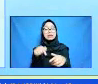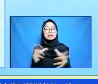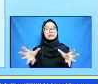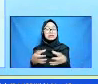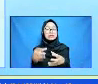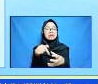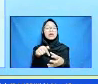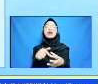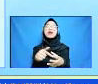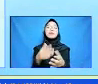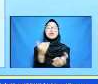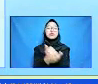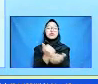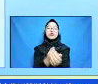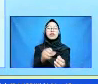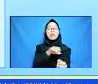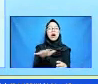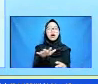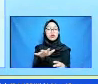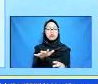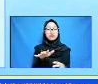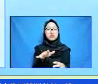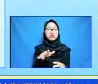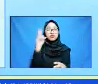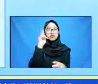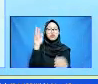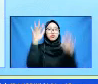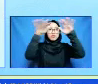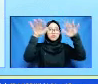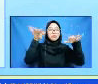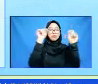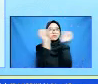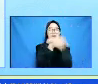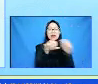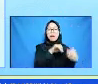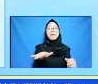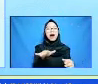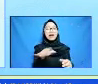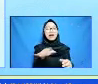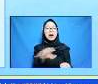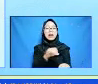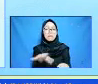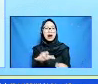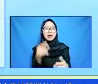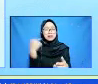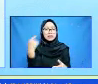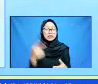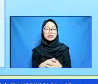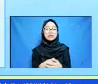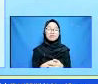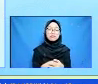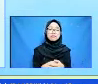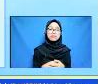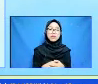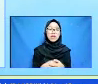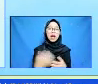Unfortunately, mostly of them remain excluded from decision-making process in addressing and